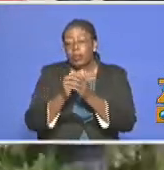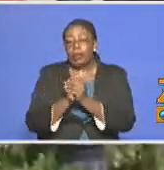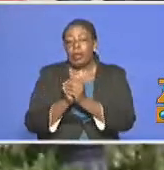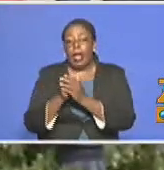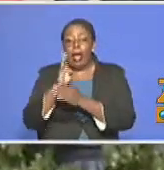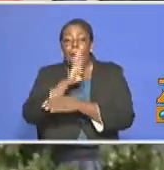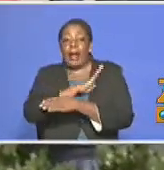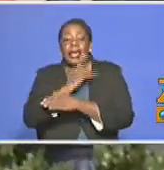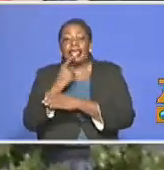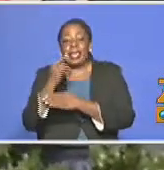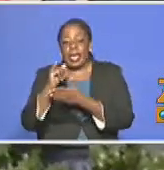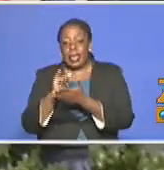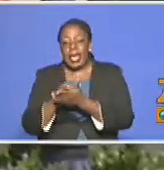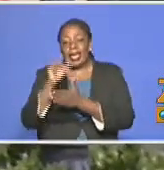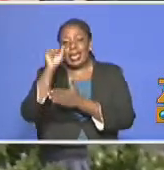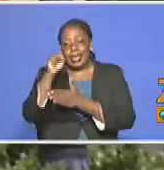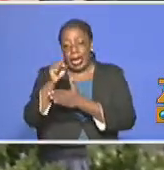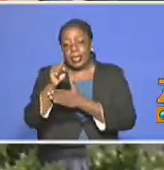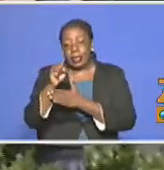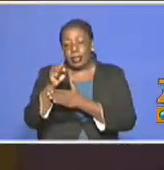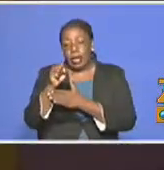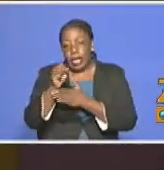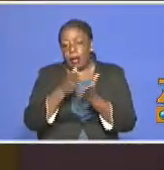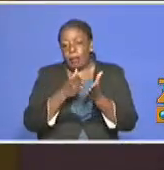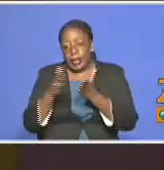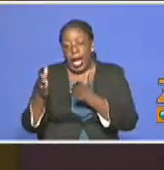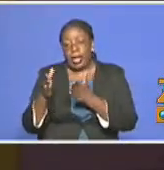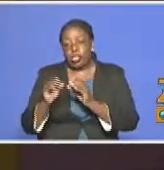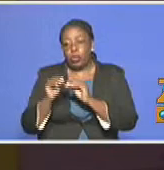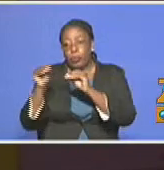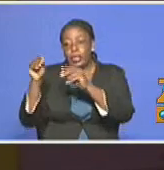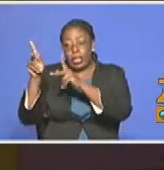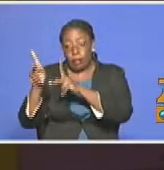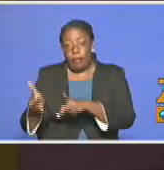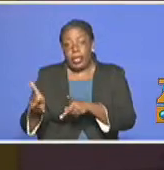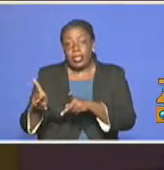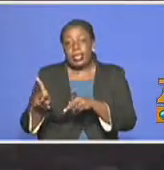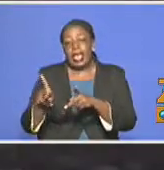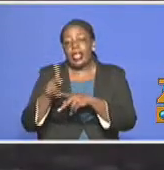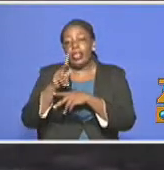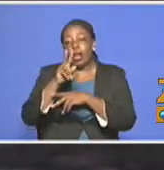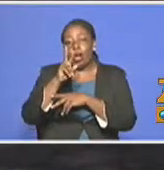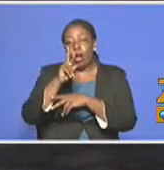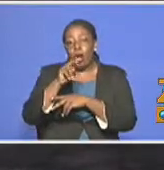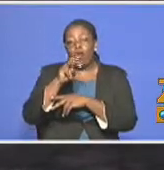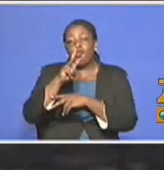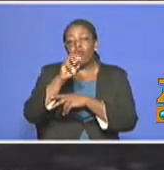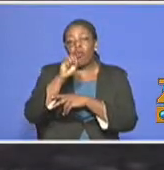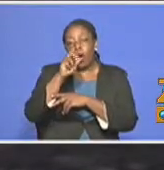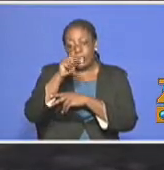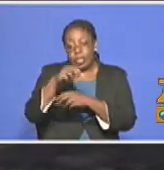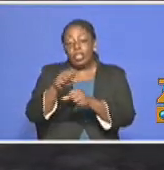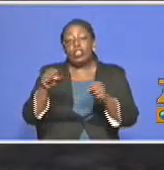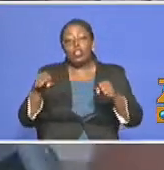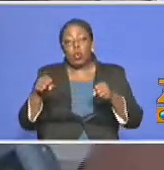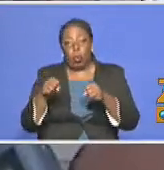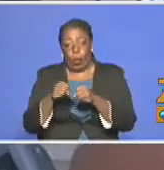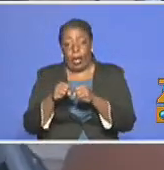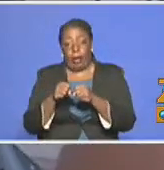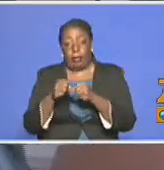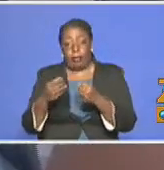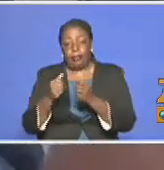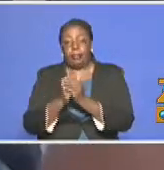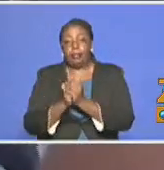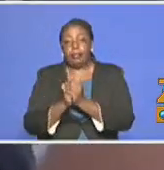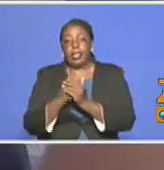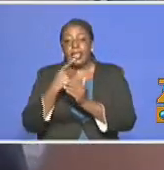are being made to place vendors from Festival Place in Rawson Square, but that's a plan Bay Street vendors believe will give an unfair advantage. This is